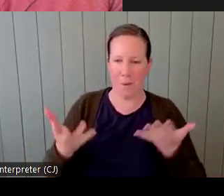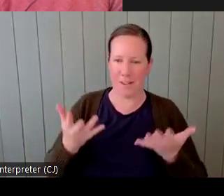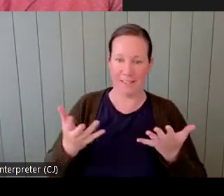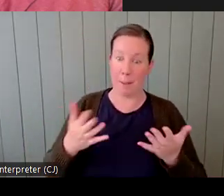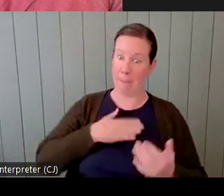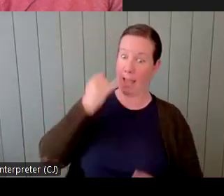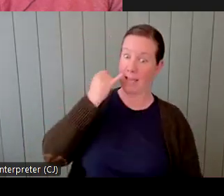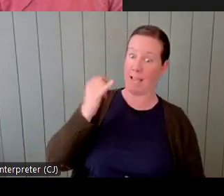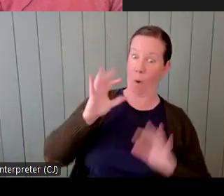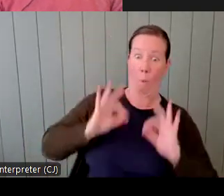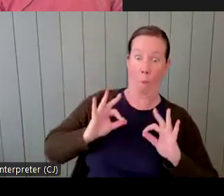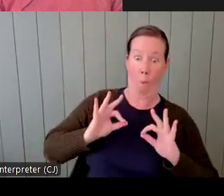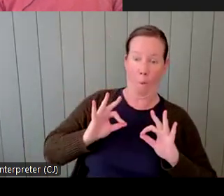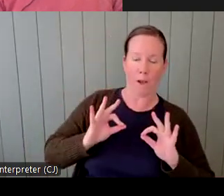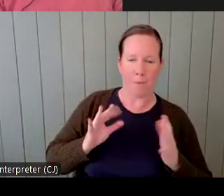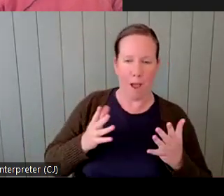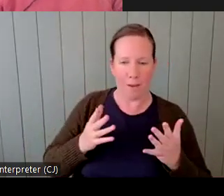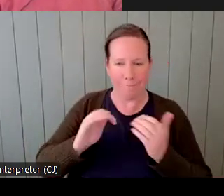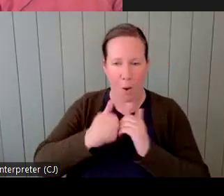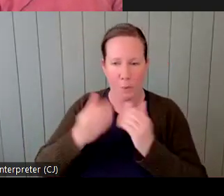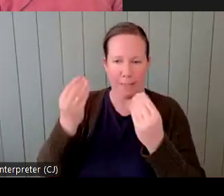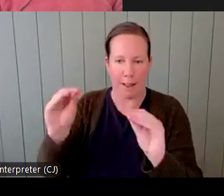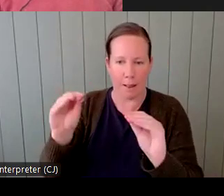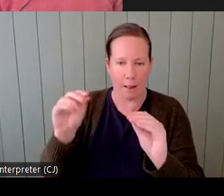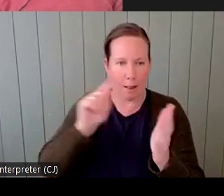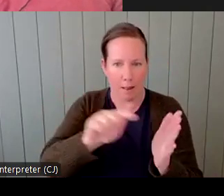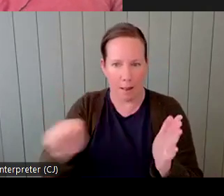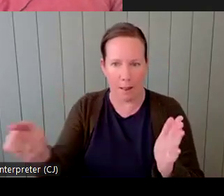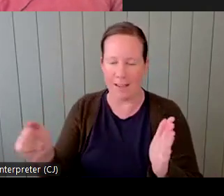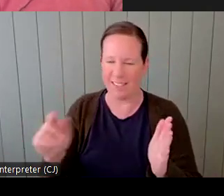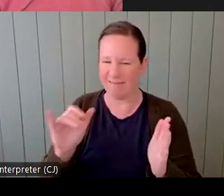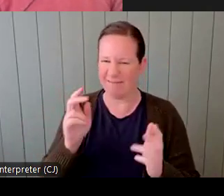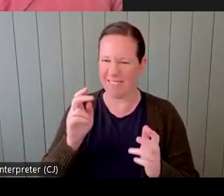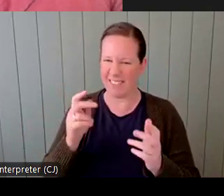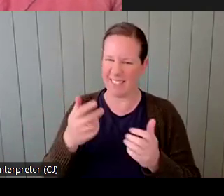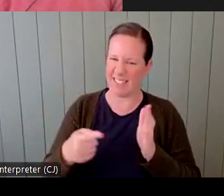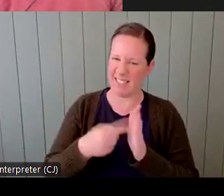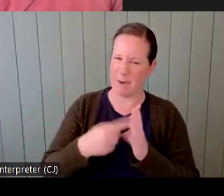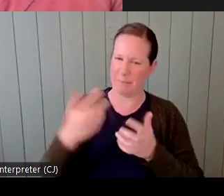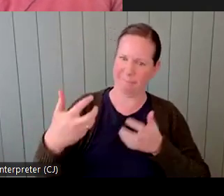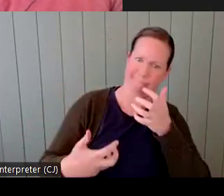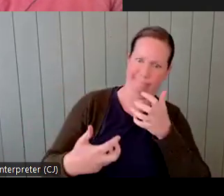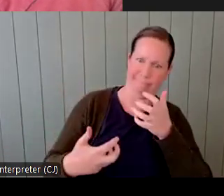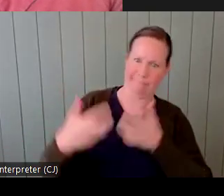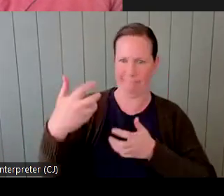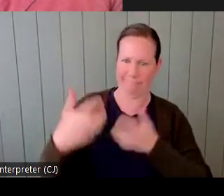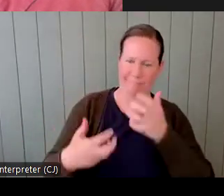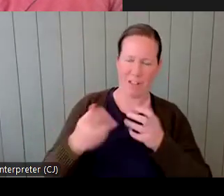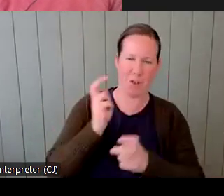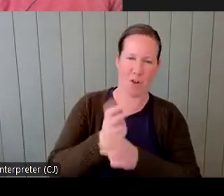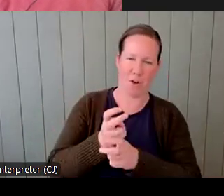things. So that is critical. And that is where the support of having that team around you that will give you